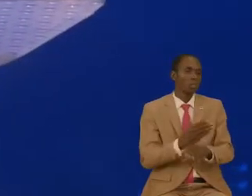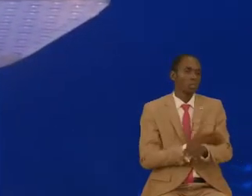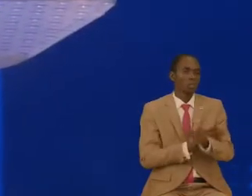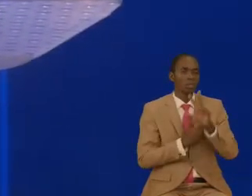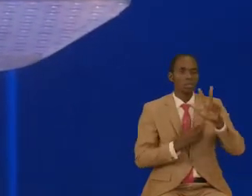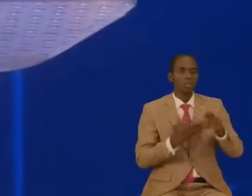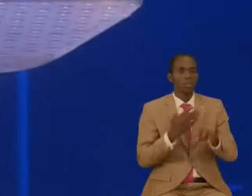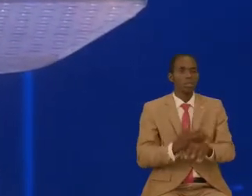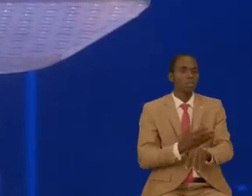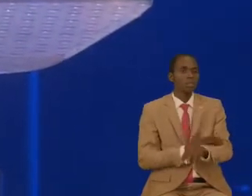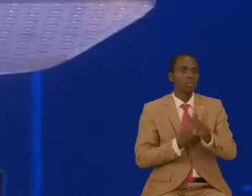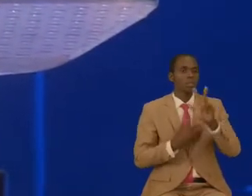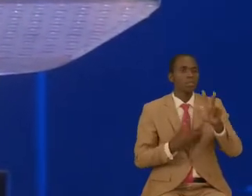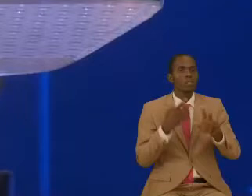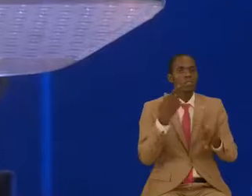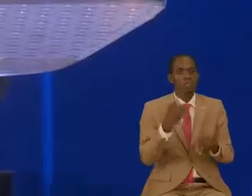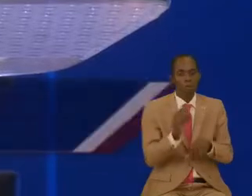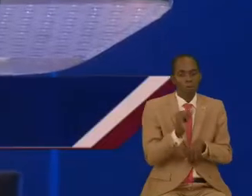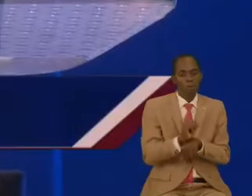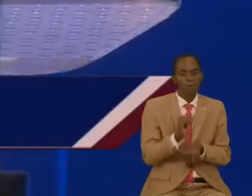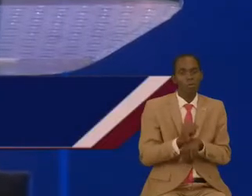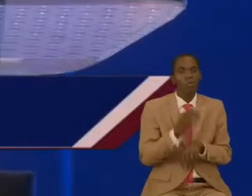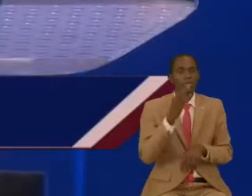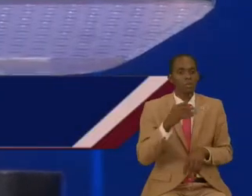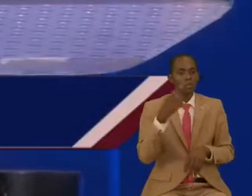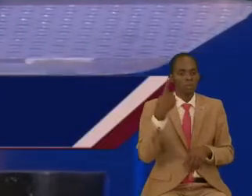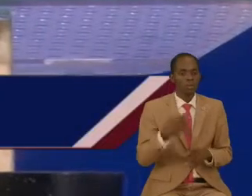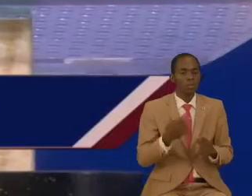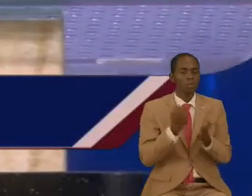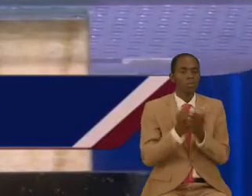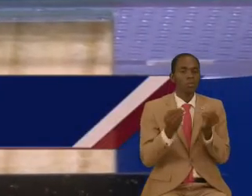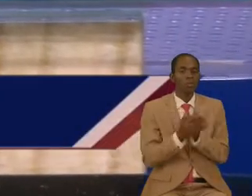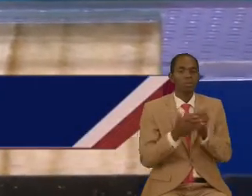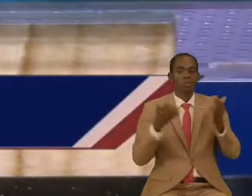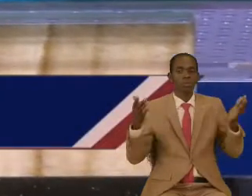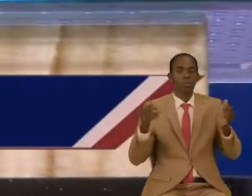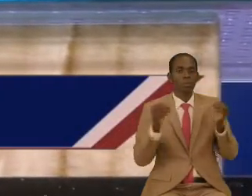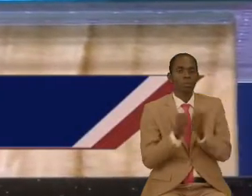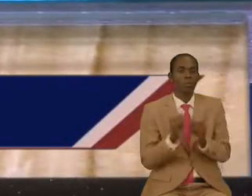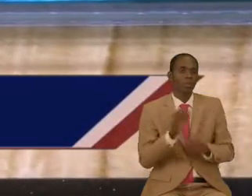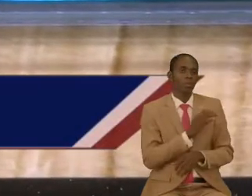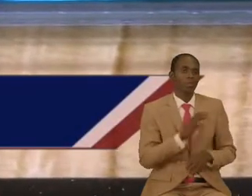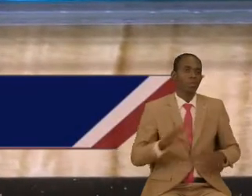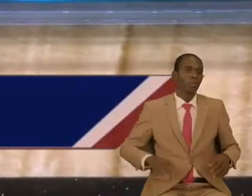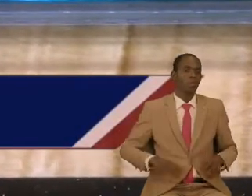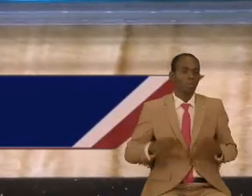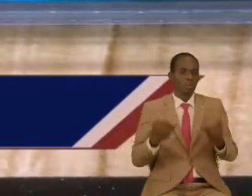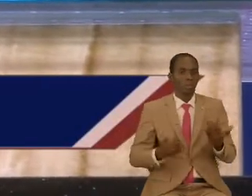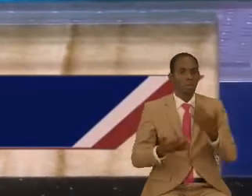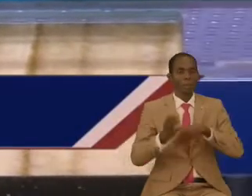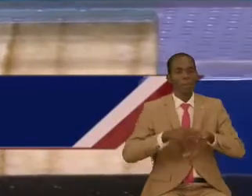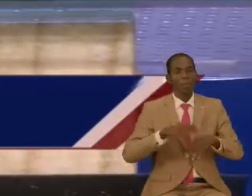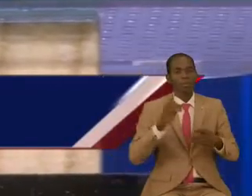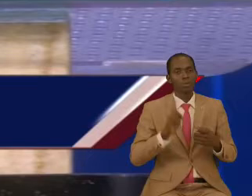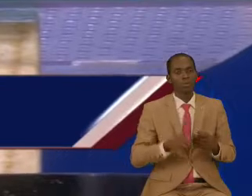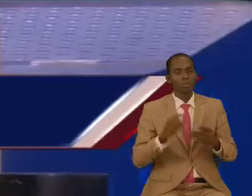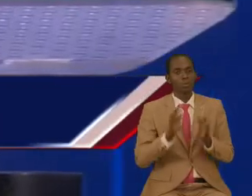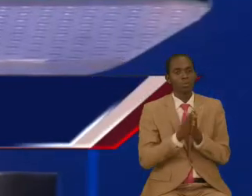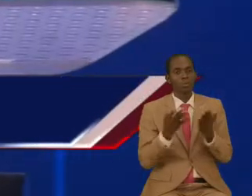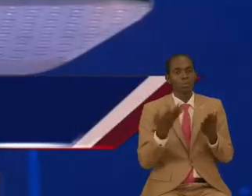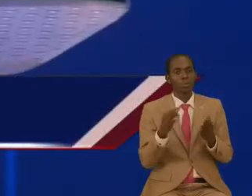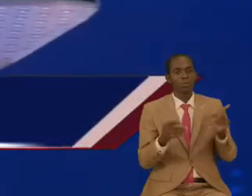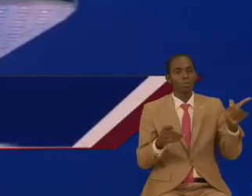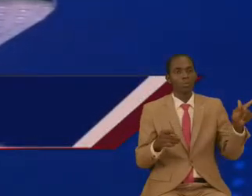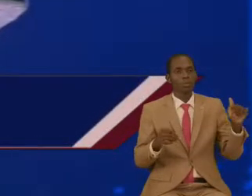Number three, the walk of the crucified with Christ. We'll come back to